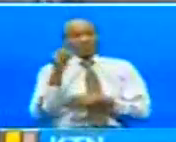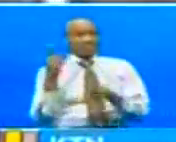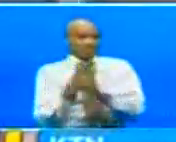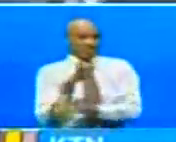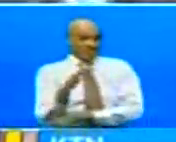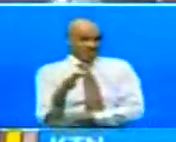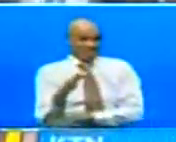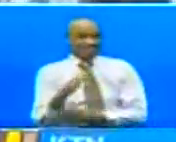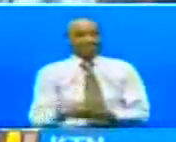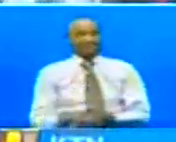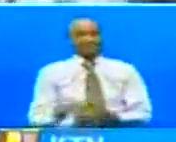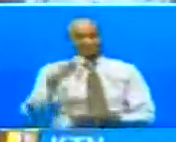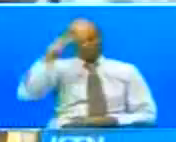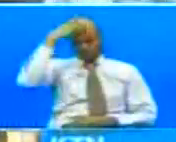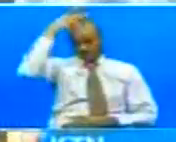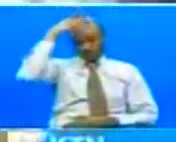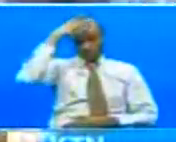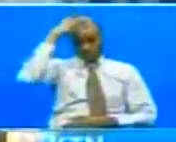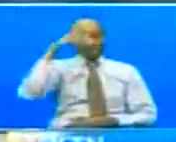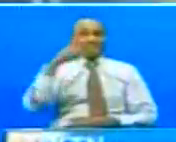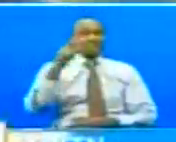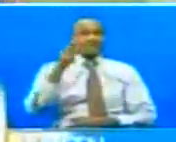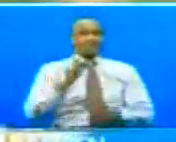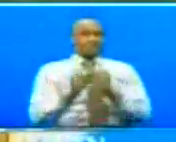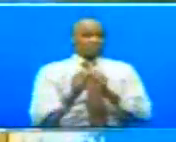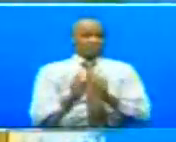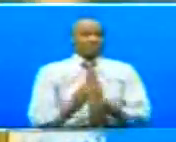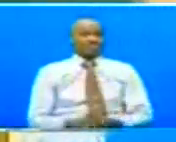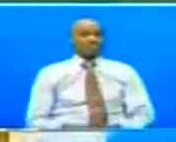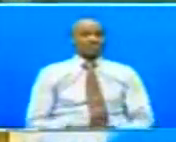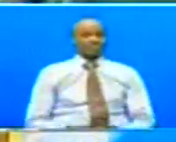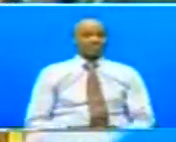Moses Wahisi, KTN Sports.